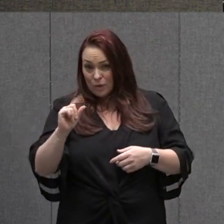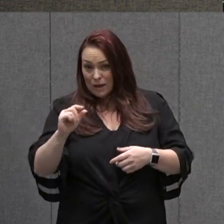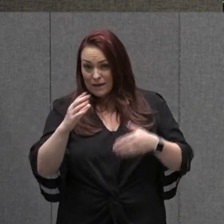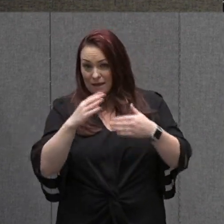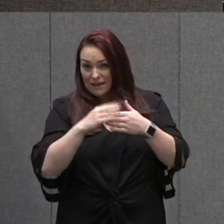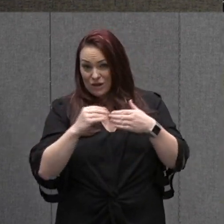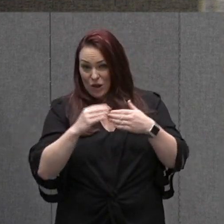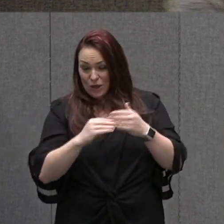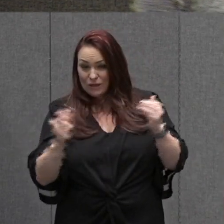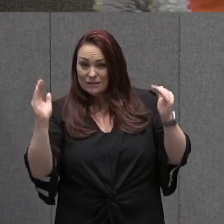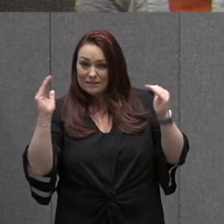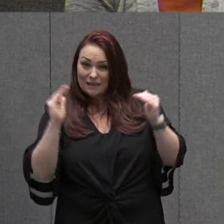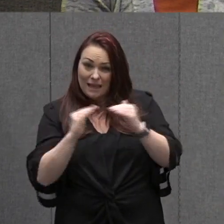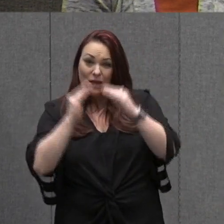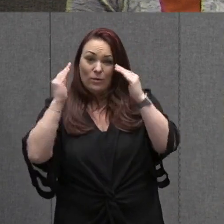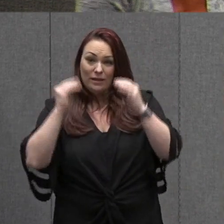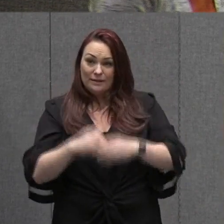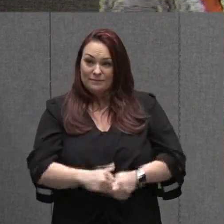equally.